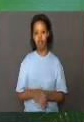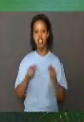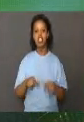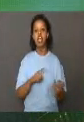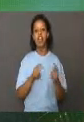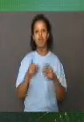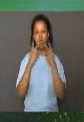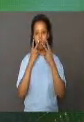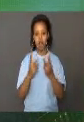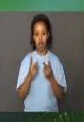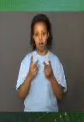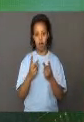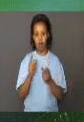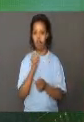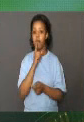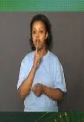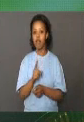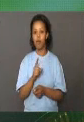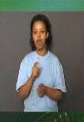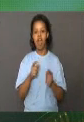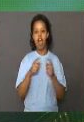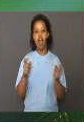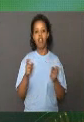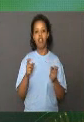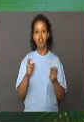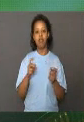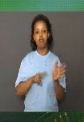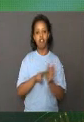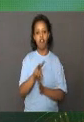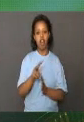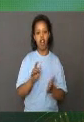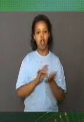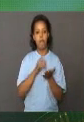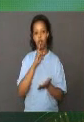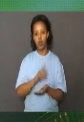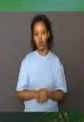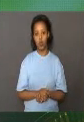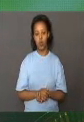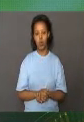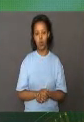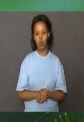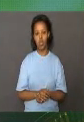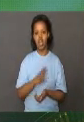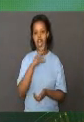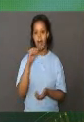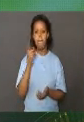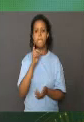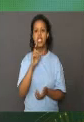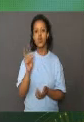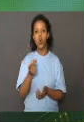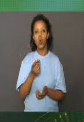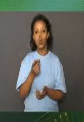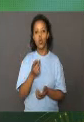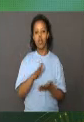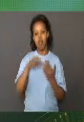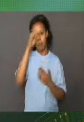Today, we will learn about antiviral drugs. We will discuss what they are and how